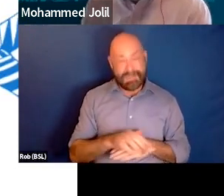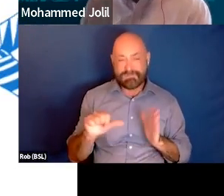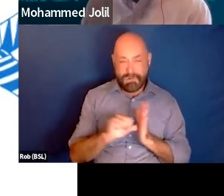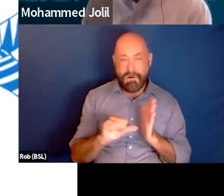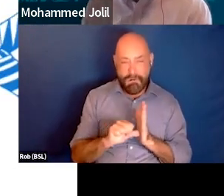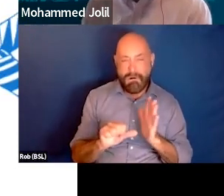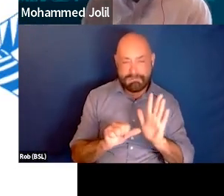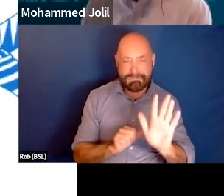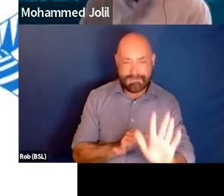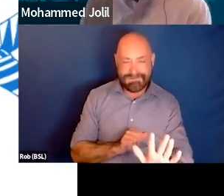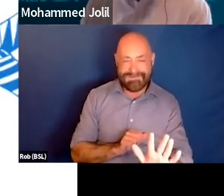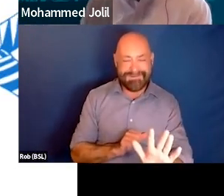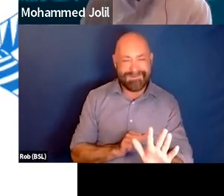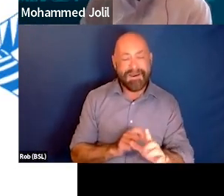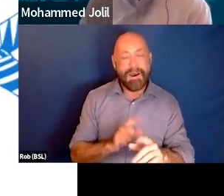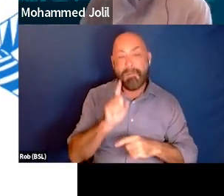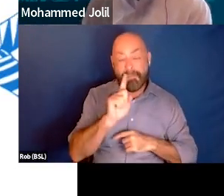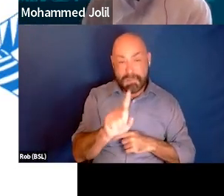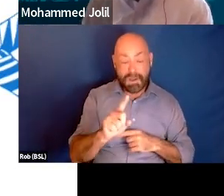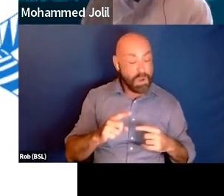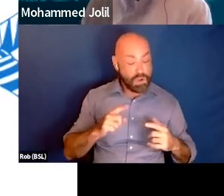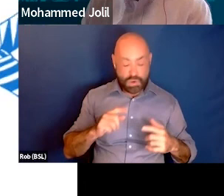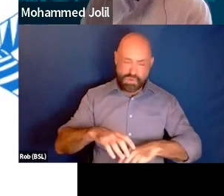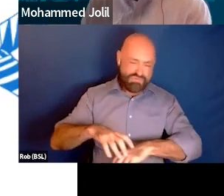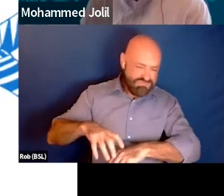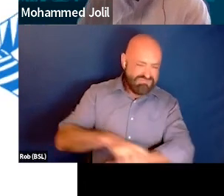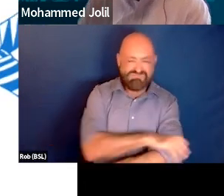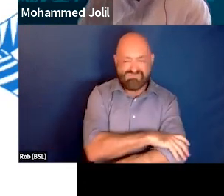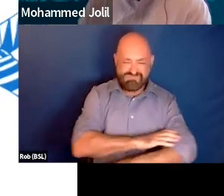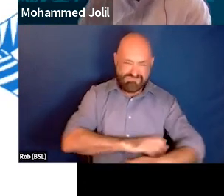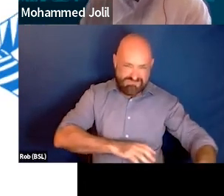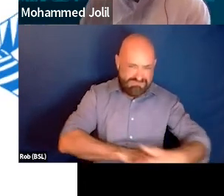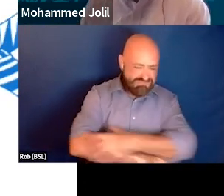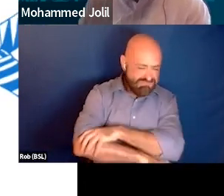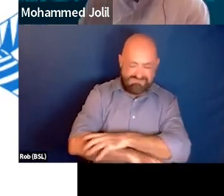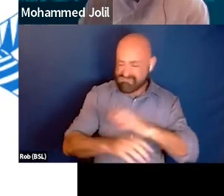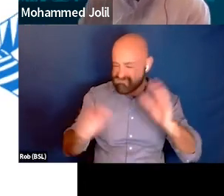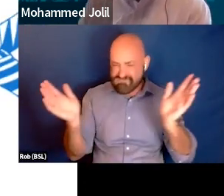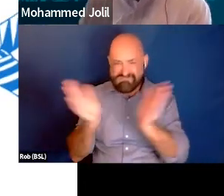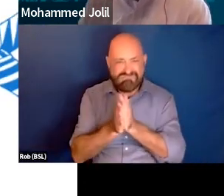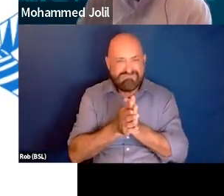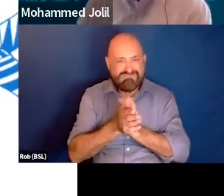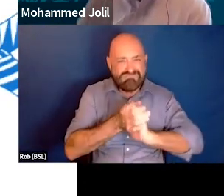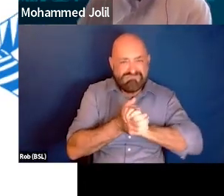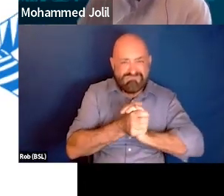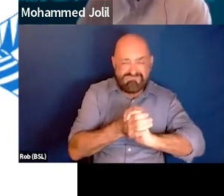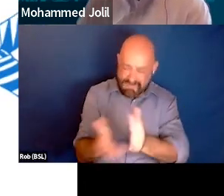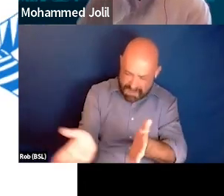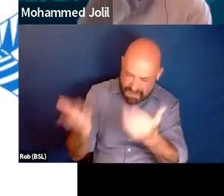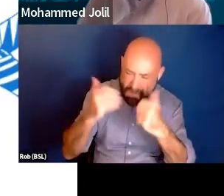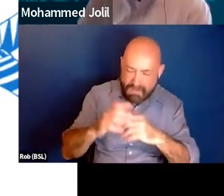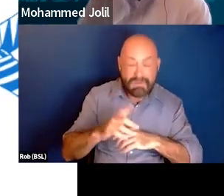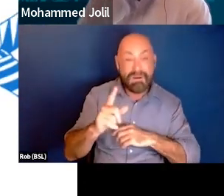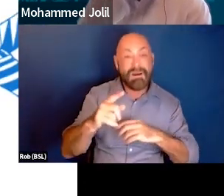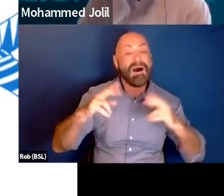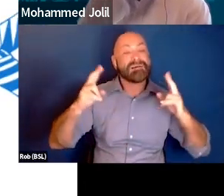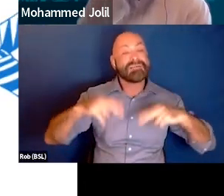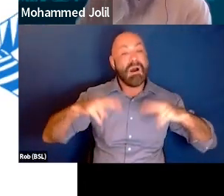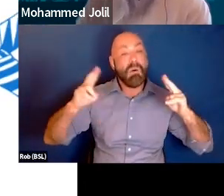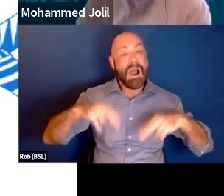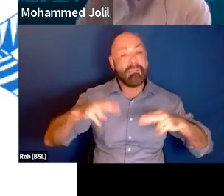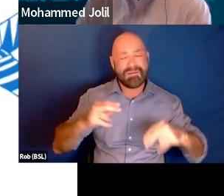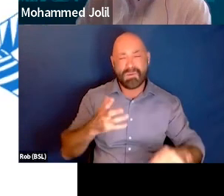you really roll your sleeves up and really engage with the community, the outcomes we found in Tower Hamlets have been really, really